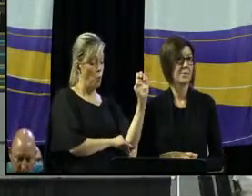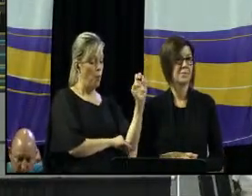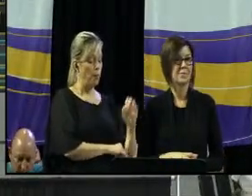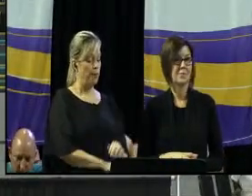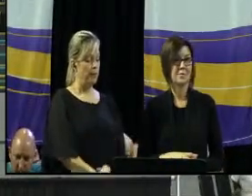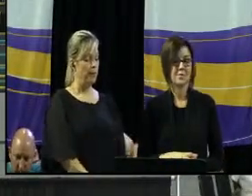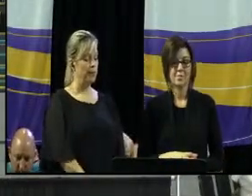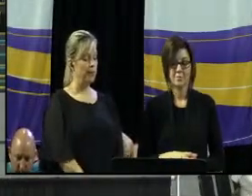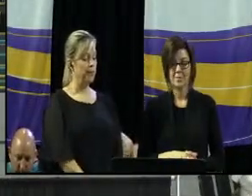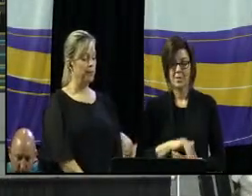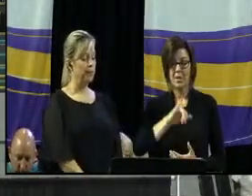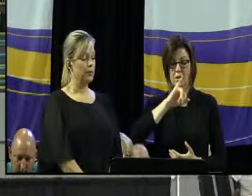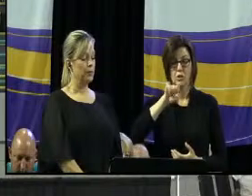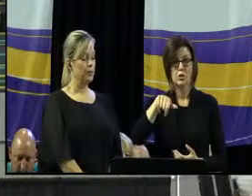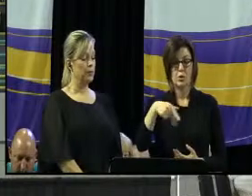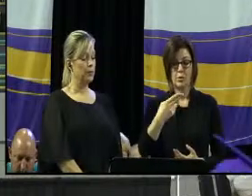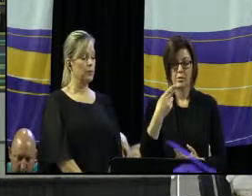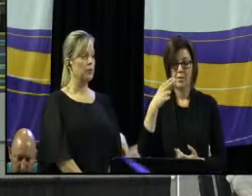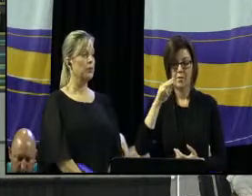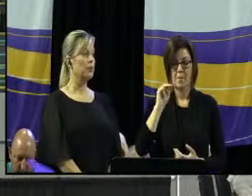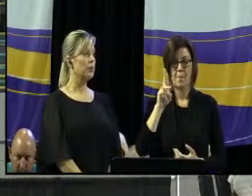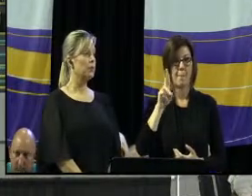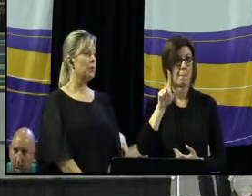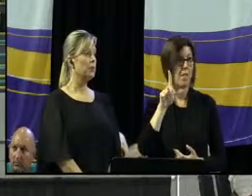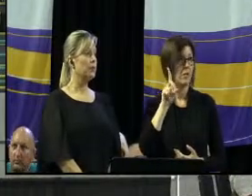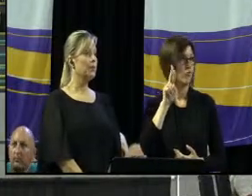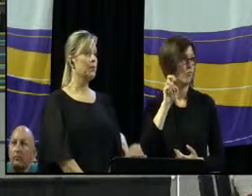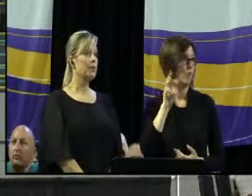Joseph Antoine Muldrow.